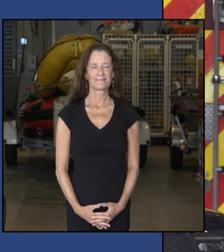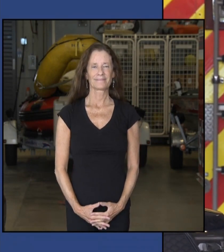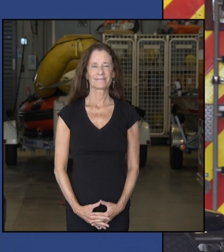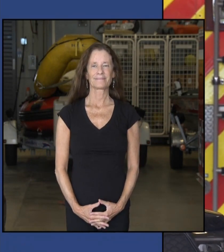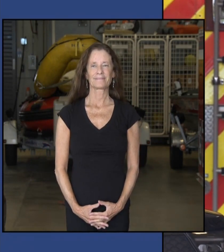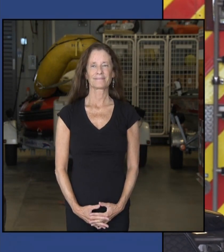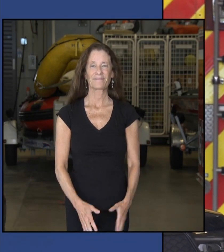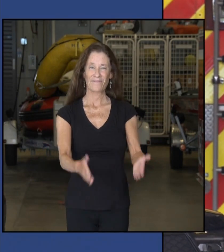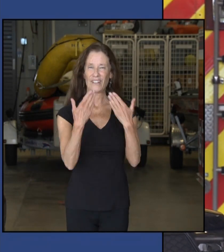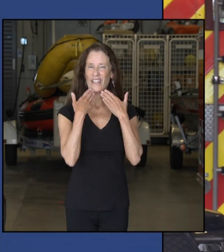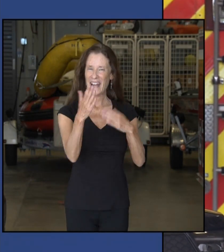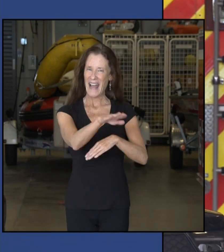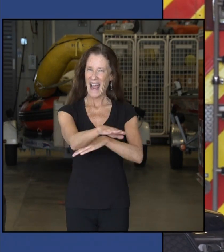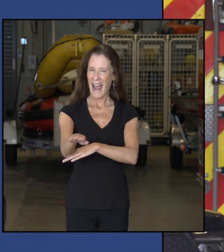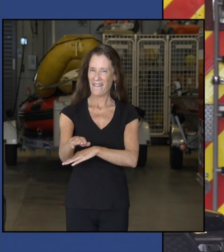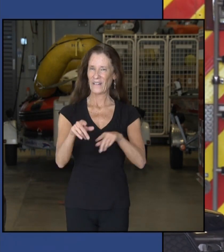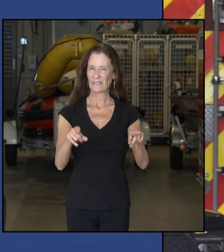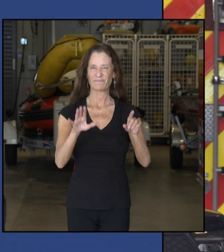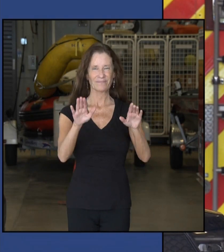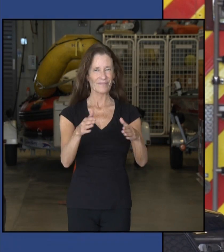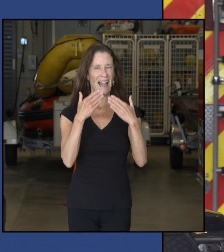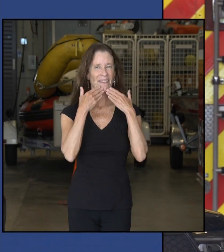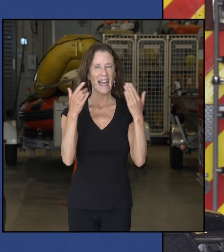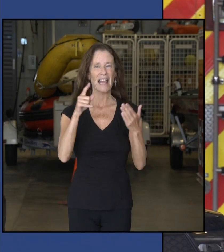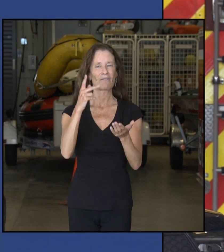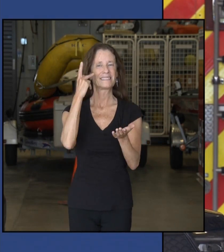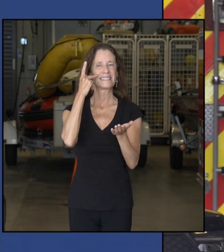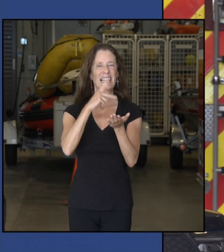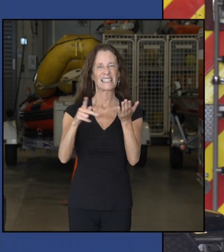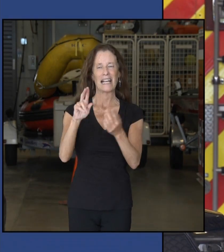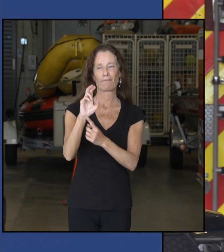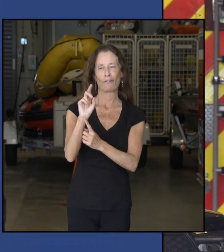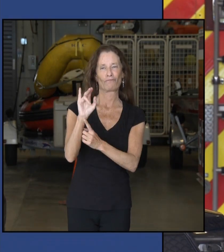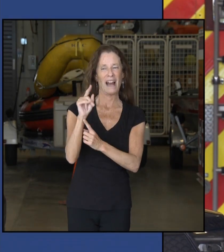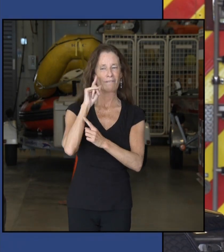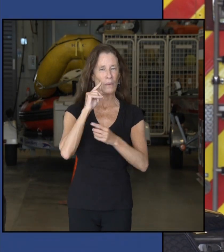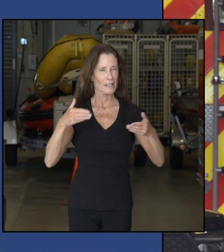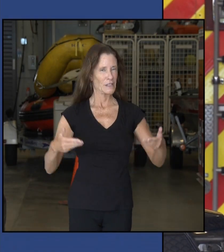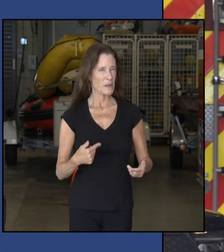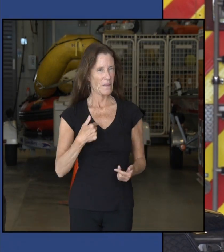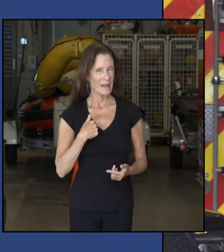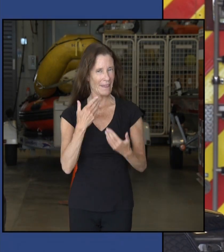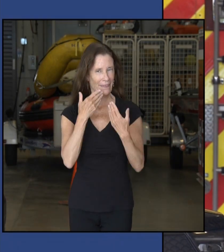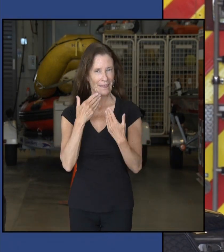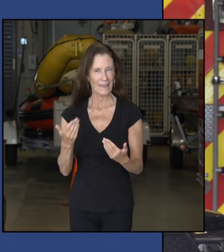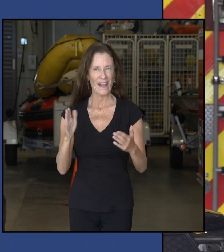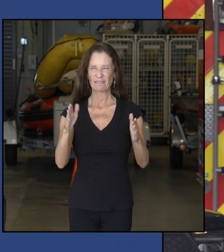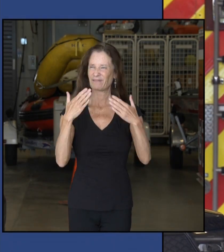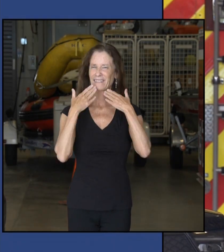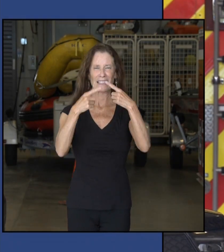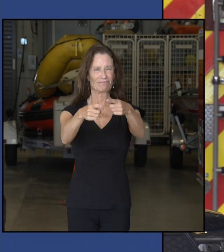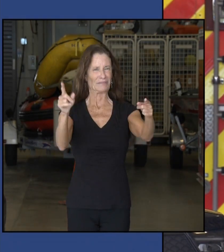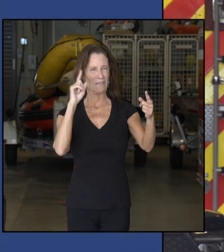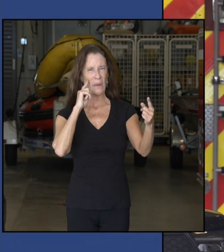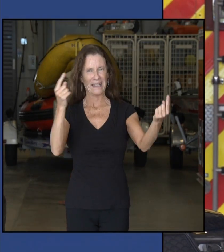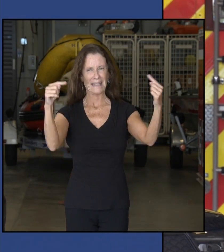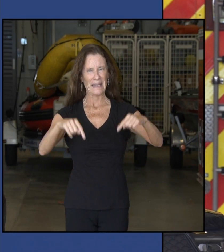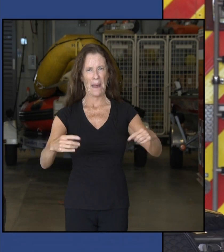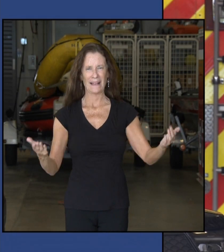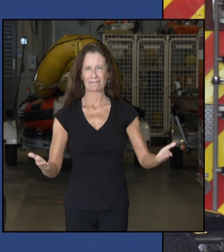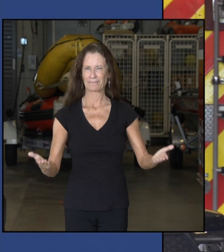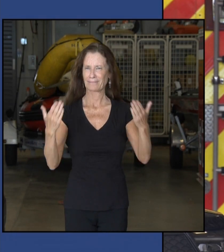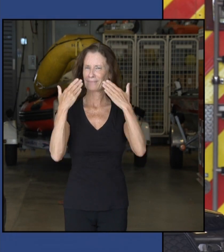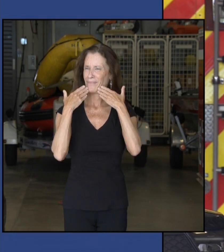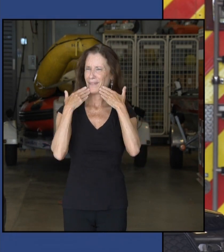Good afternoon, and thank you, Secretary Redding, for the introduction. Thank you all for being here to help us share an important message today